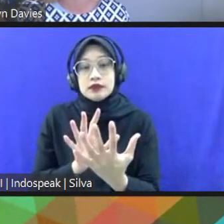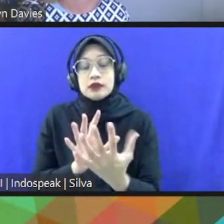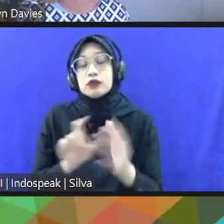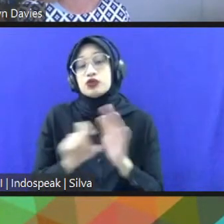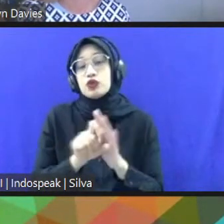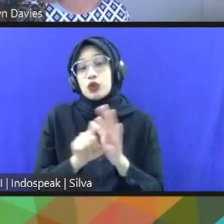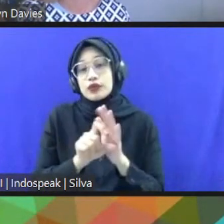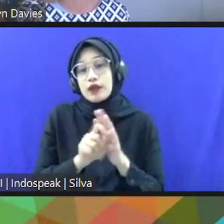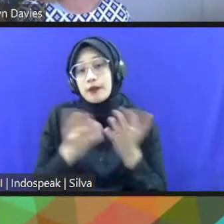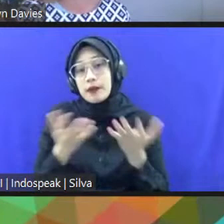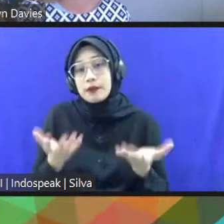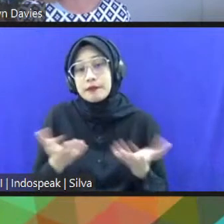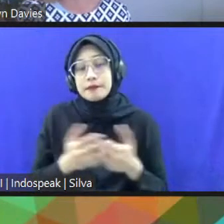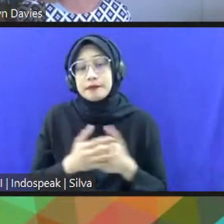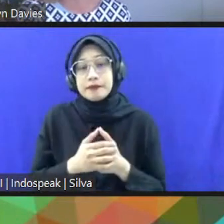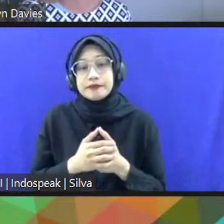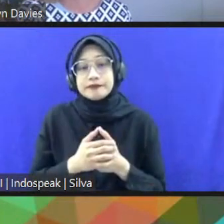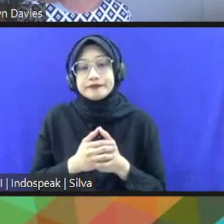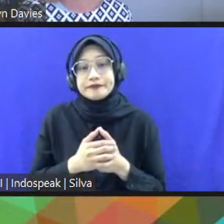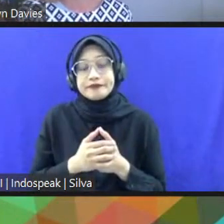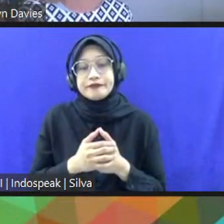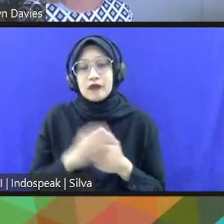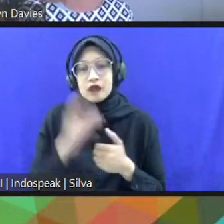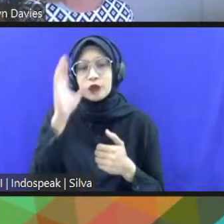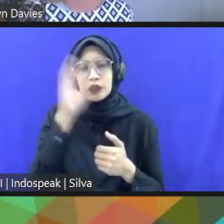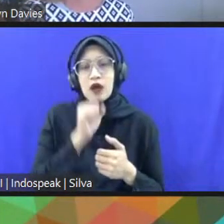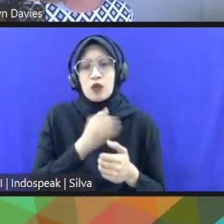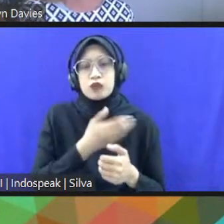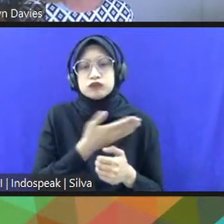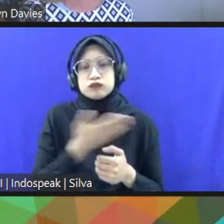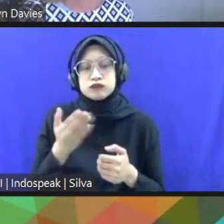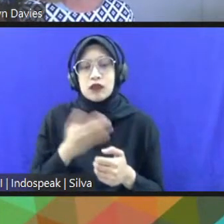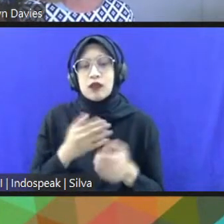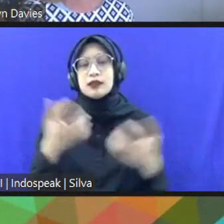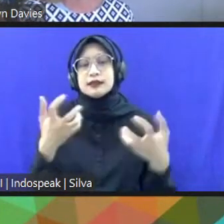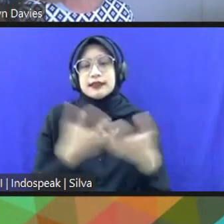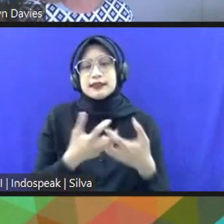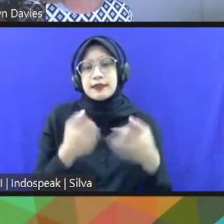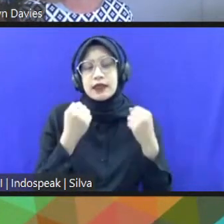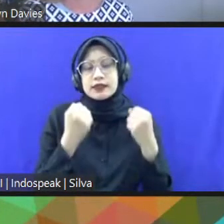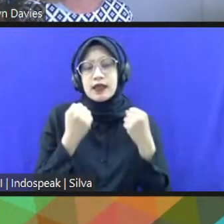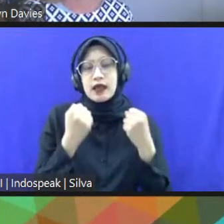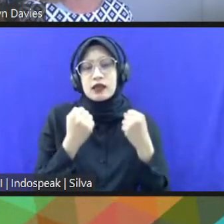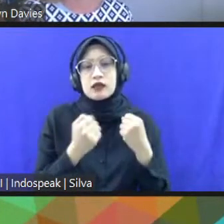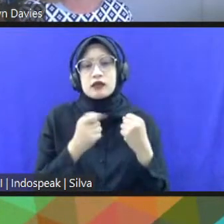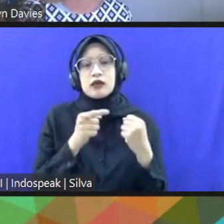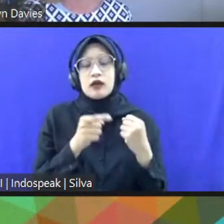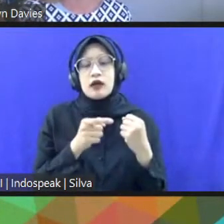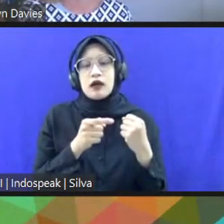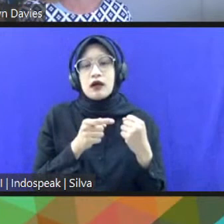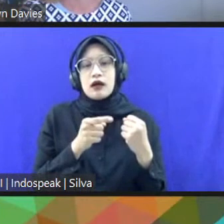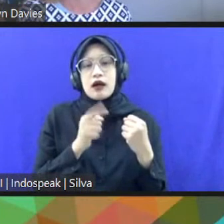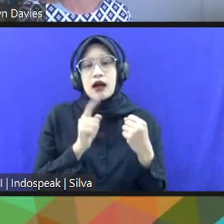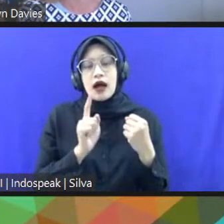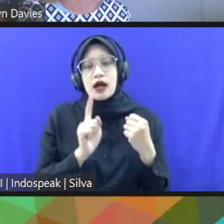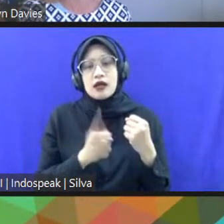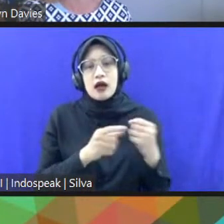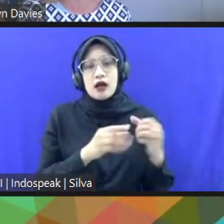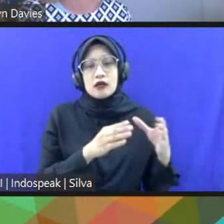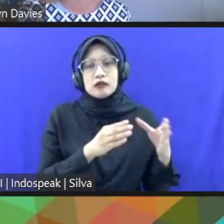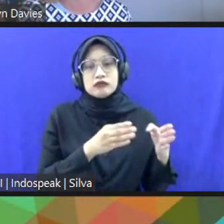example, as we know that in the health system, we have not only fragmented but